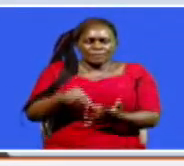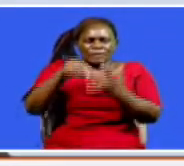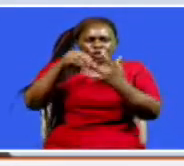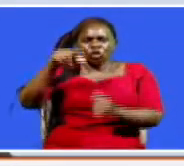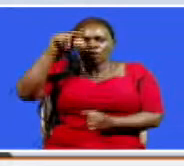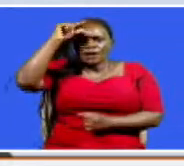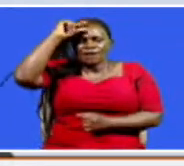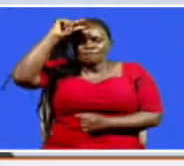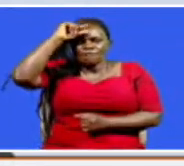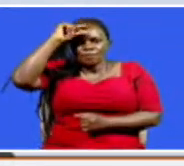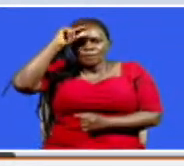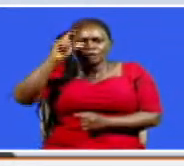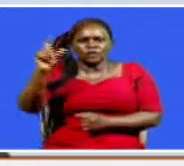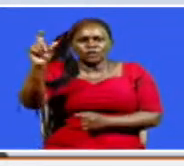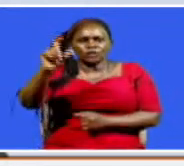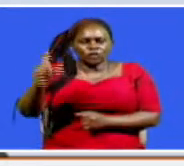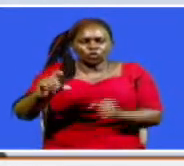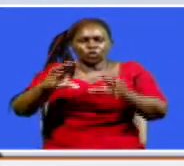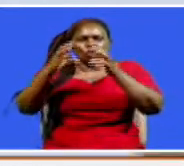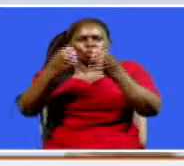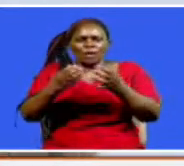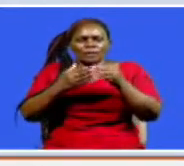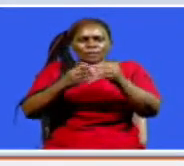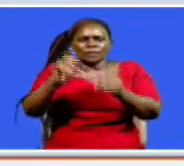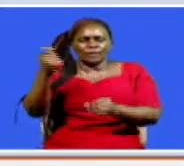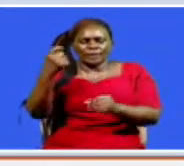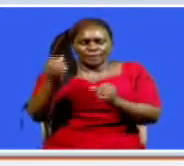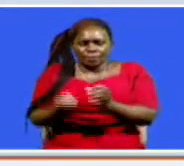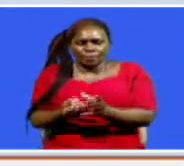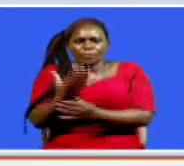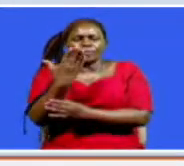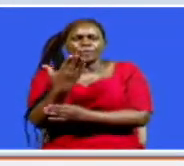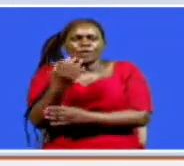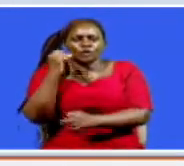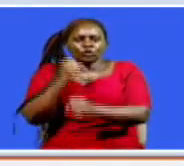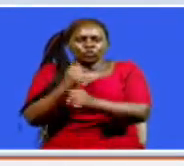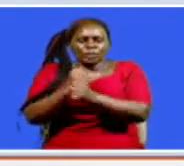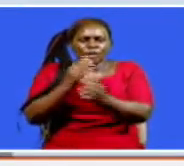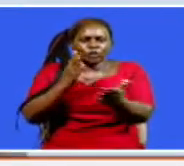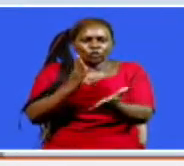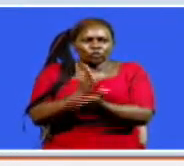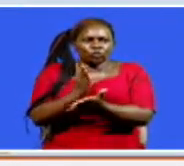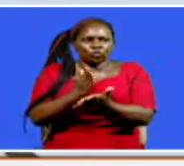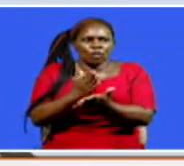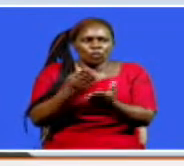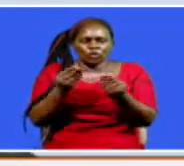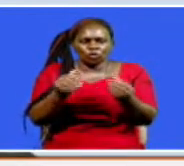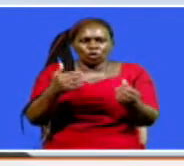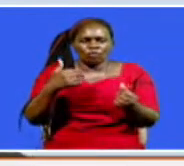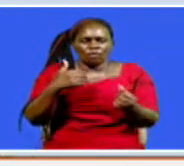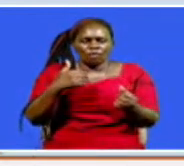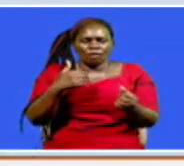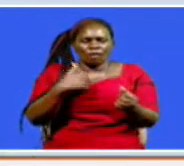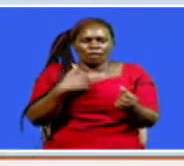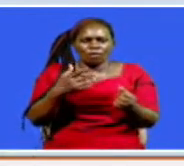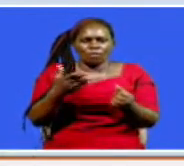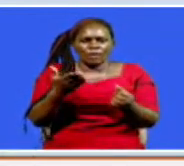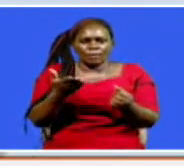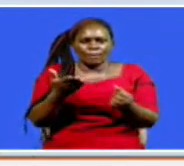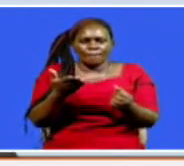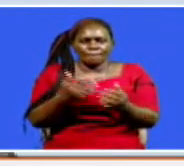government, regionally and globally, that Kenya came up with to ensure that we deal with our threats, the threats facing